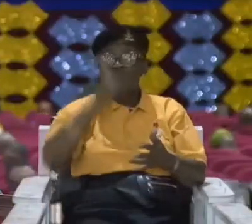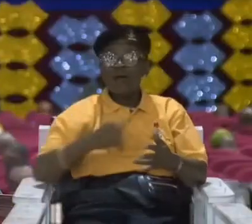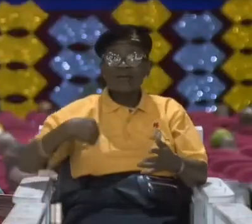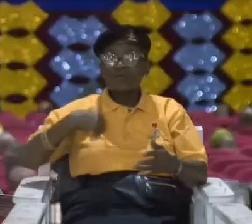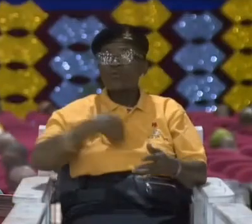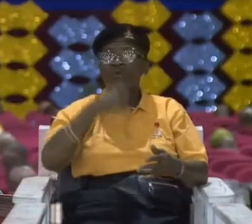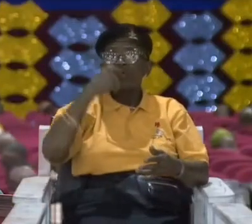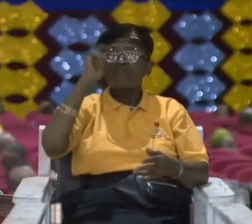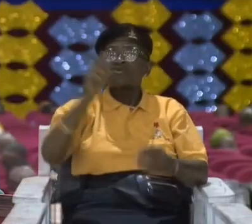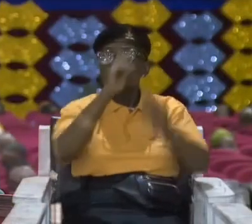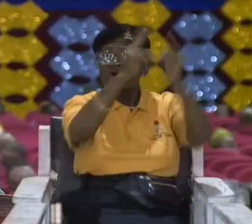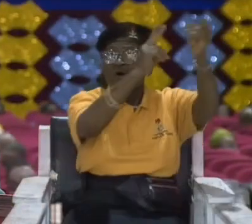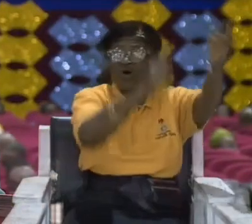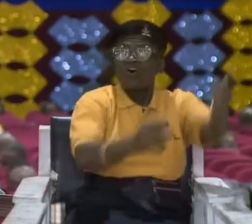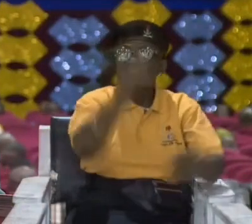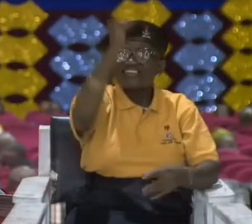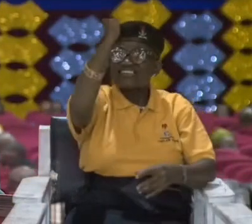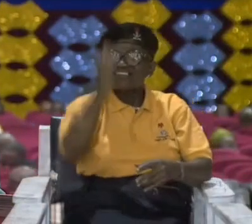hurriedly